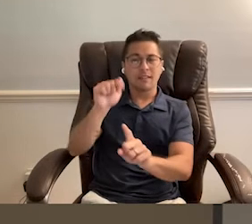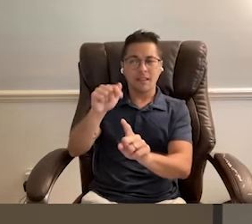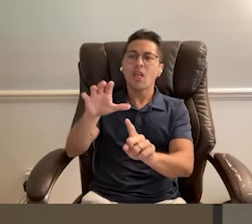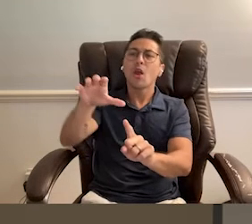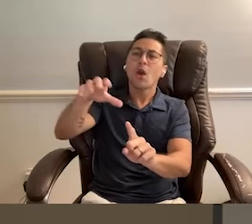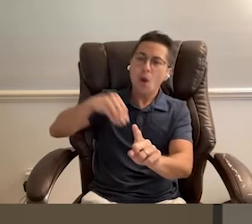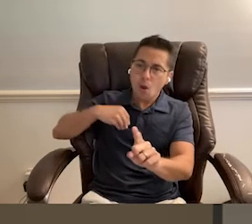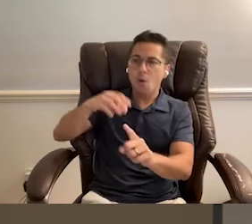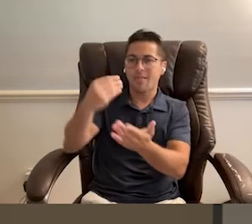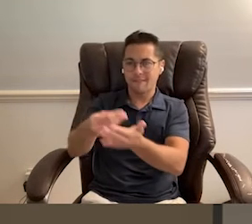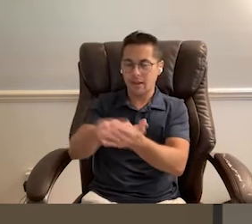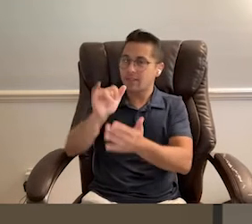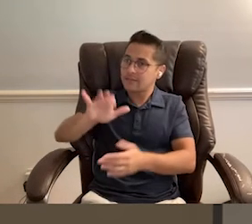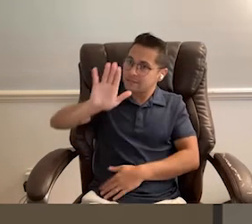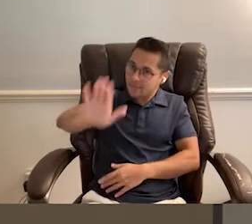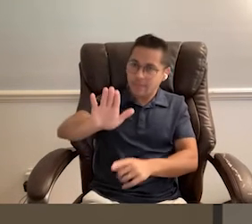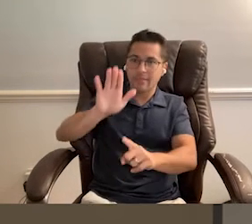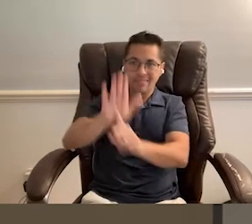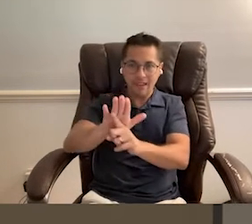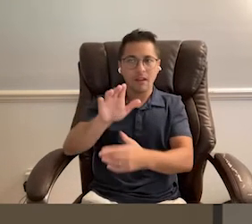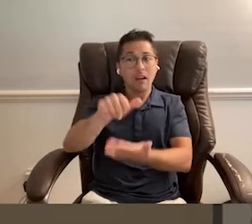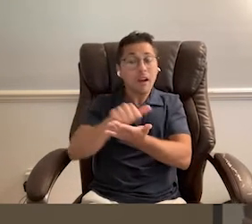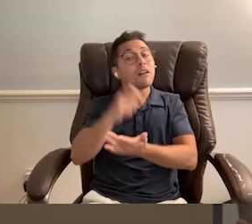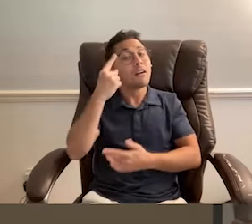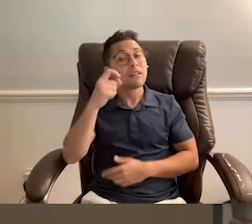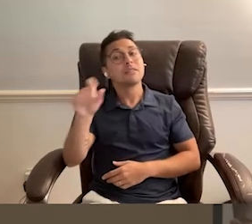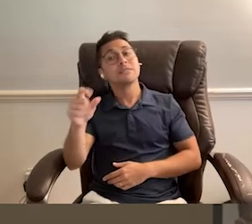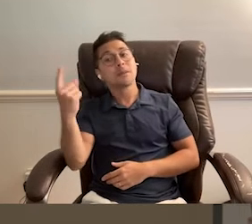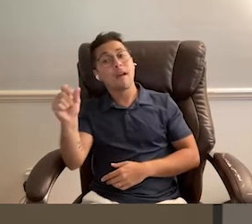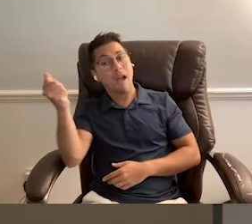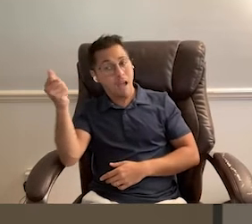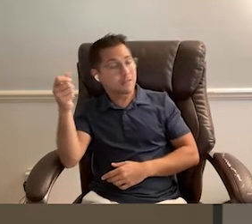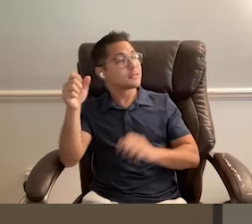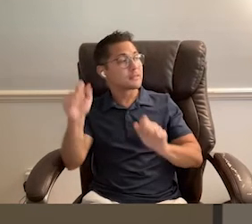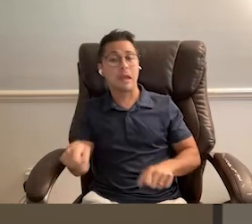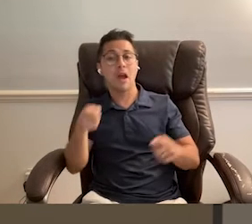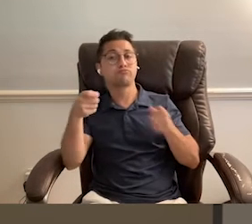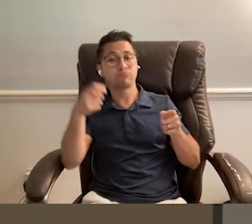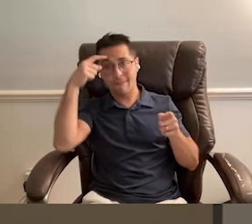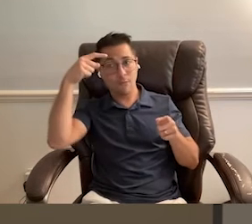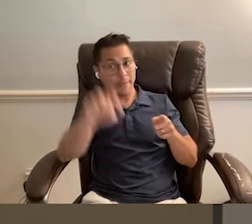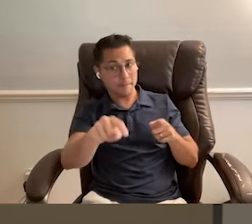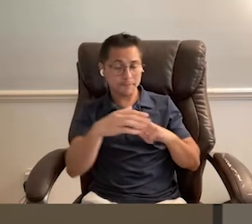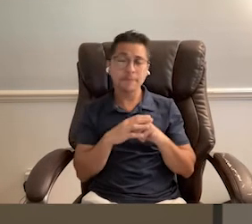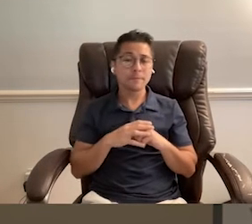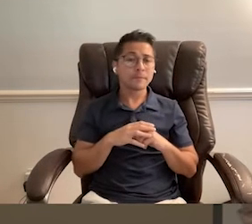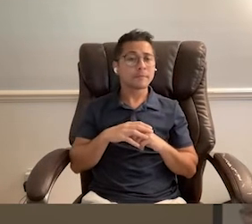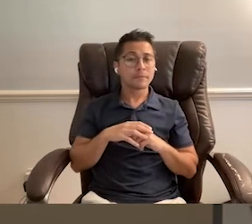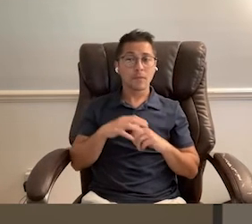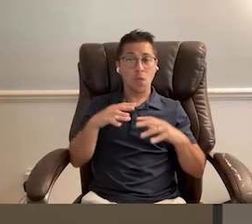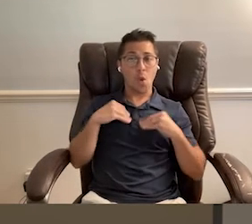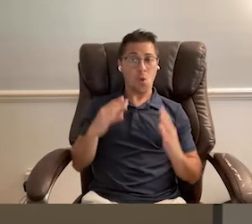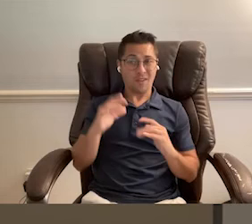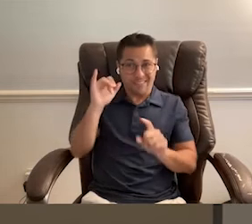account. However, somebody else can manage it on their behalf. A note about being the owner of that, right? So now they